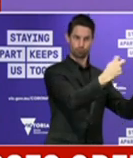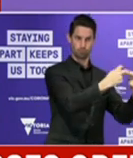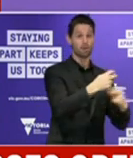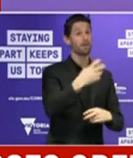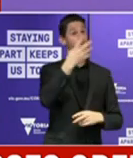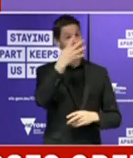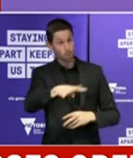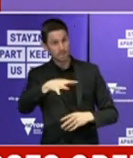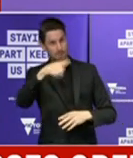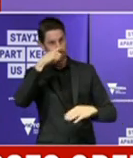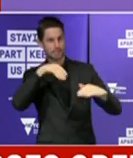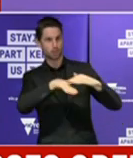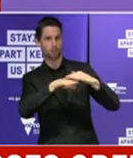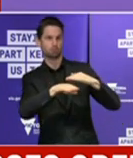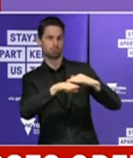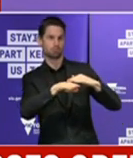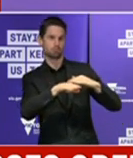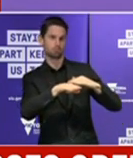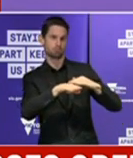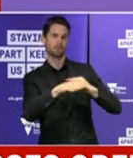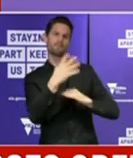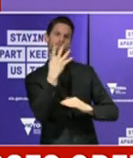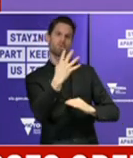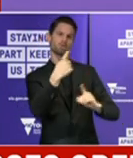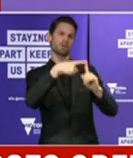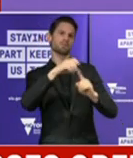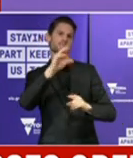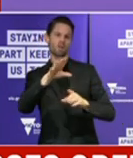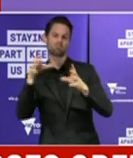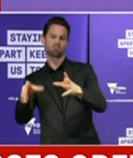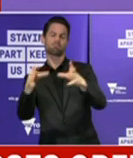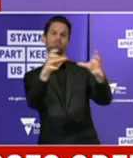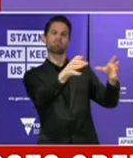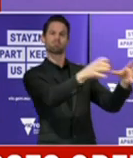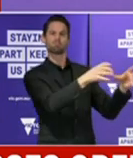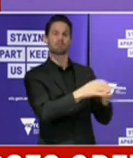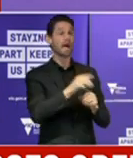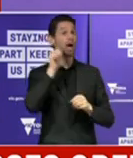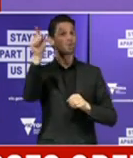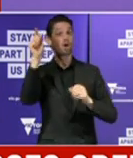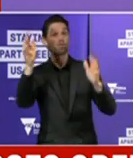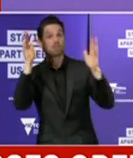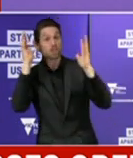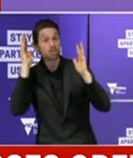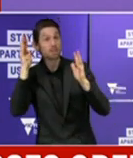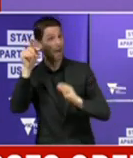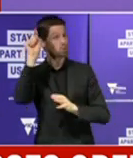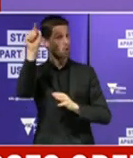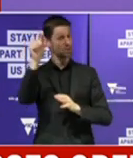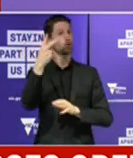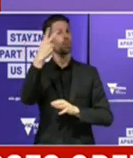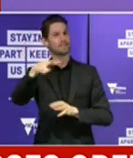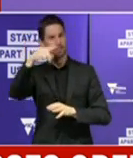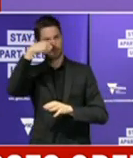people inside, 4 groups of 10 instead of 2 groups of 10. Outdoor religious gatherings will increase to 20